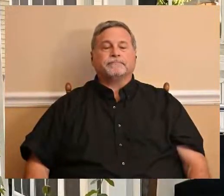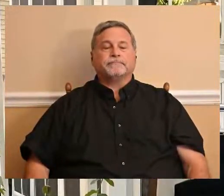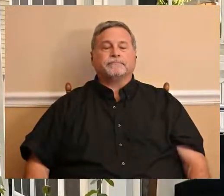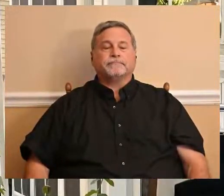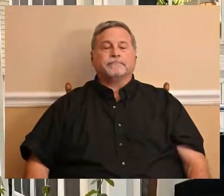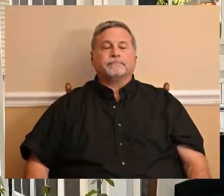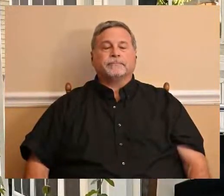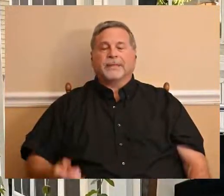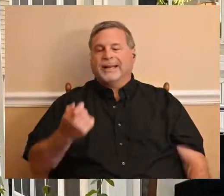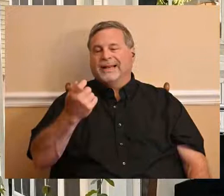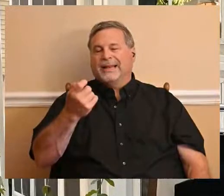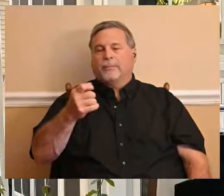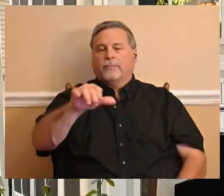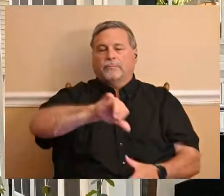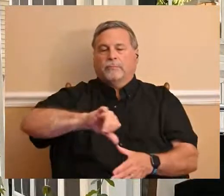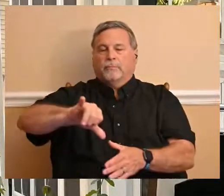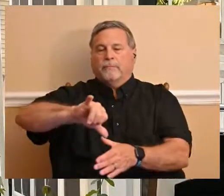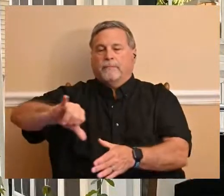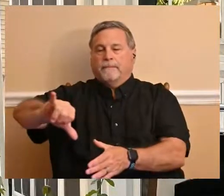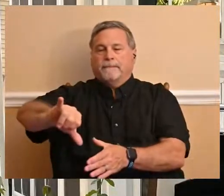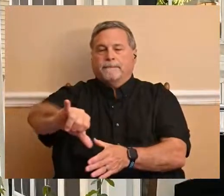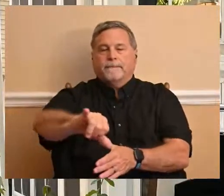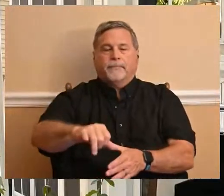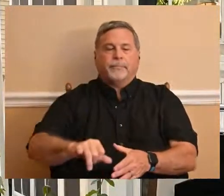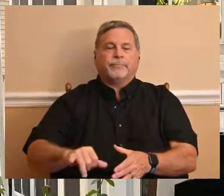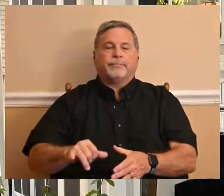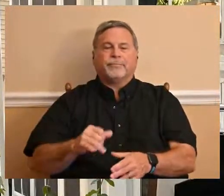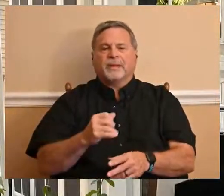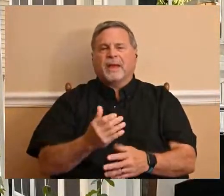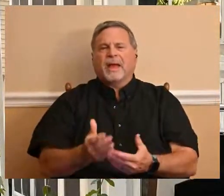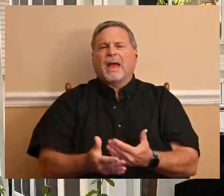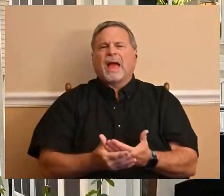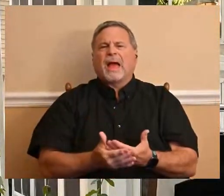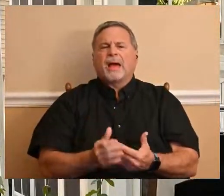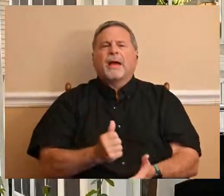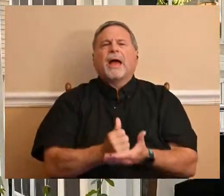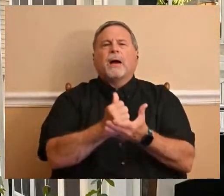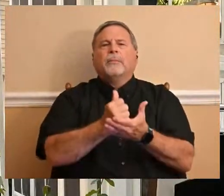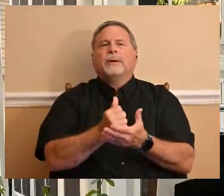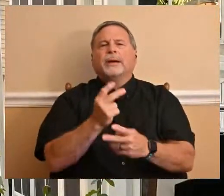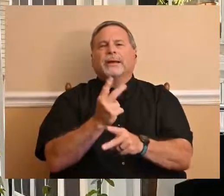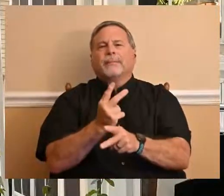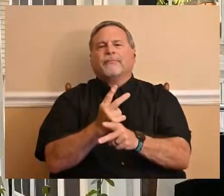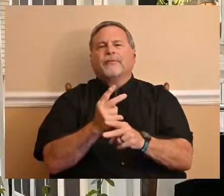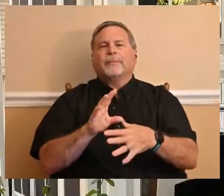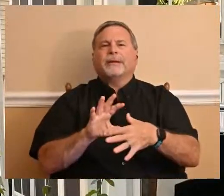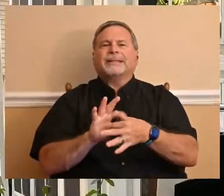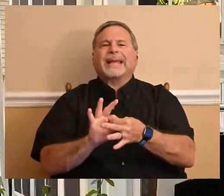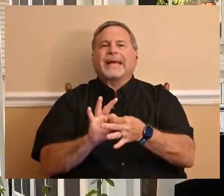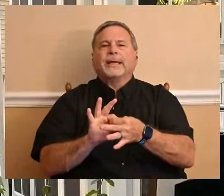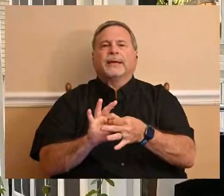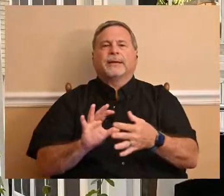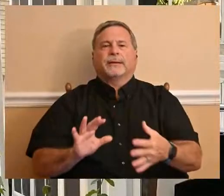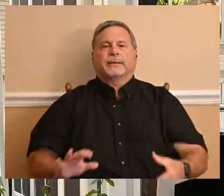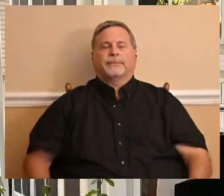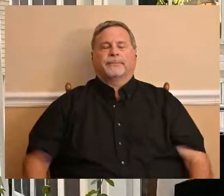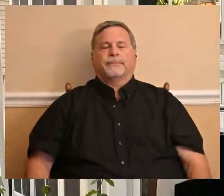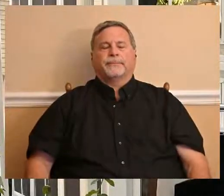Going to give it a little bit of oil, just so it doesn't stick.